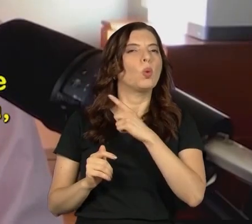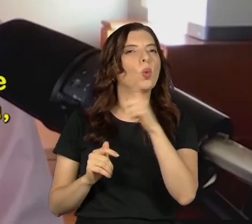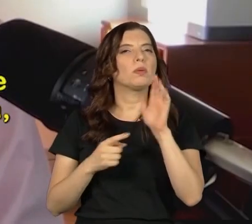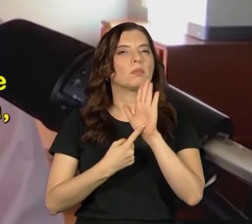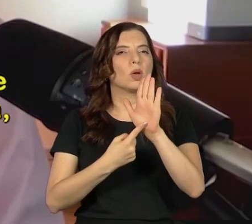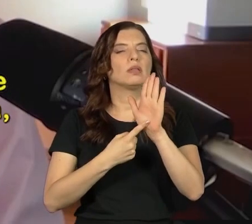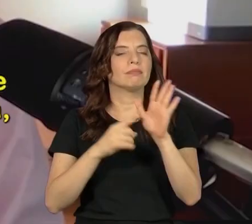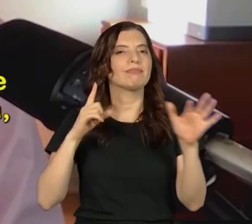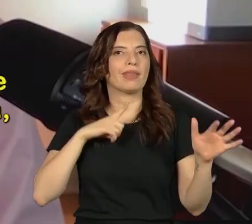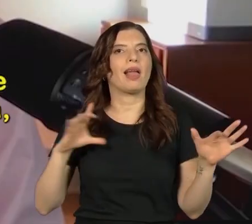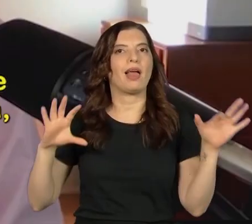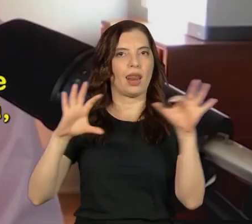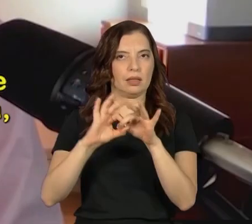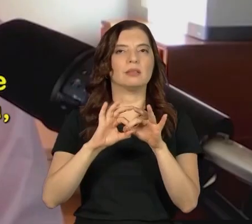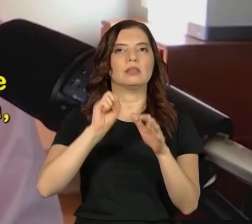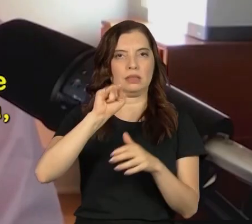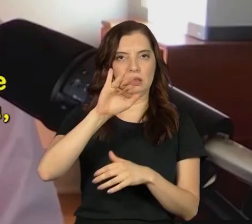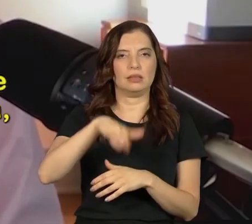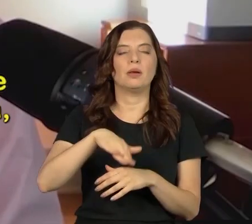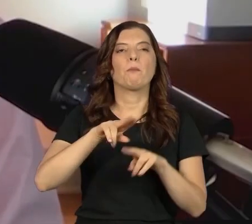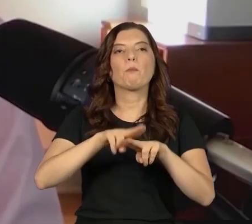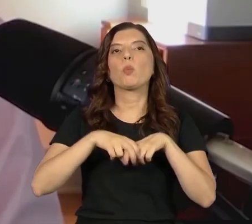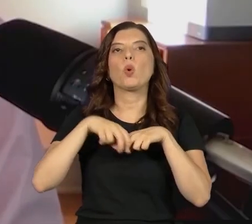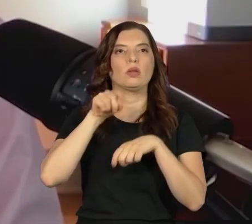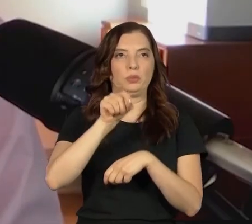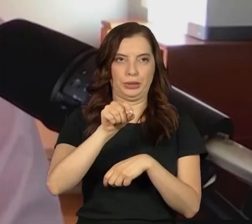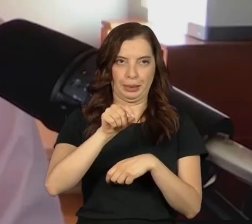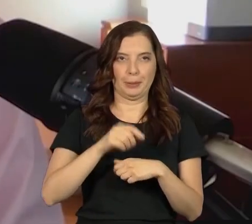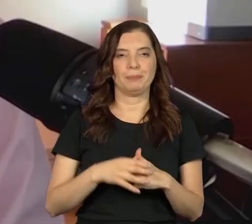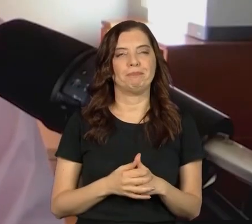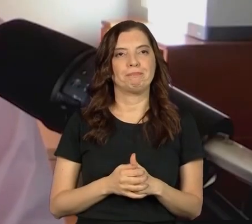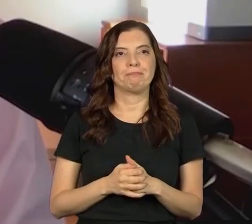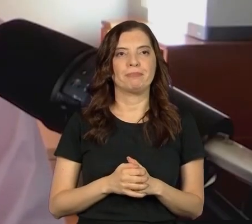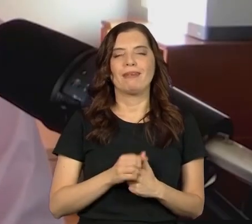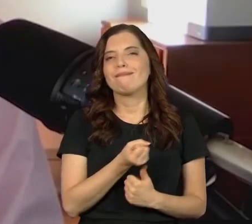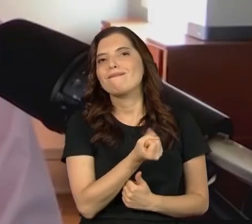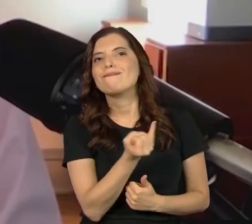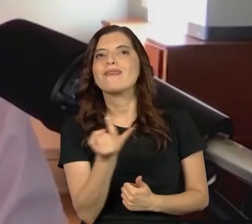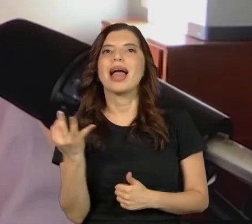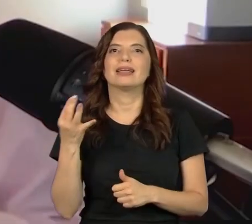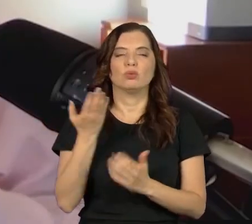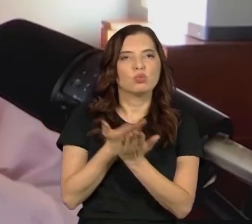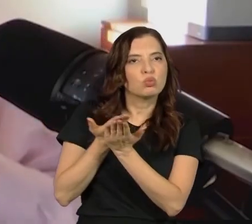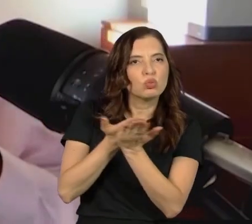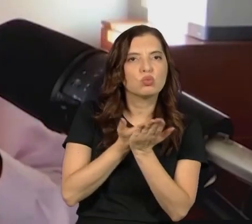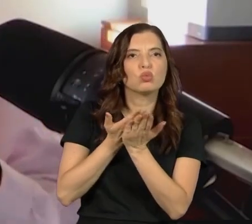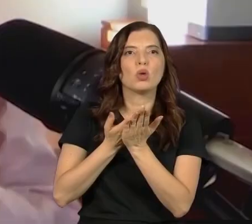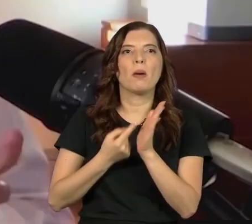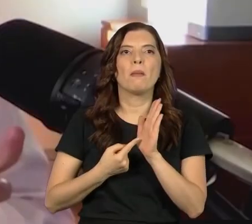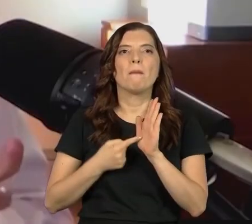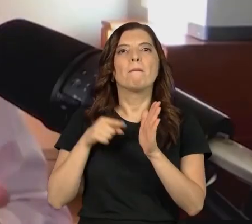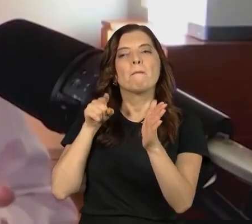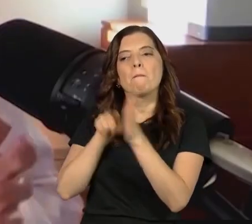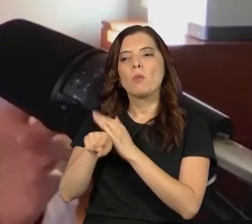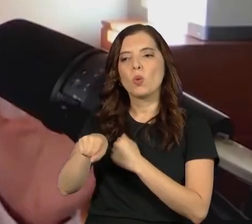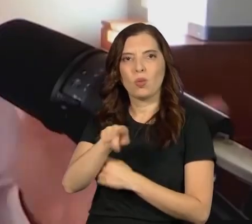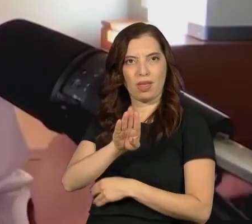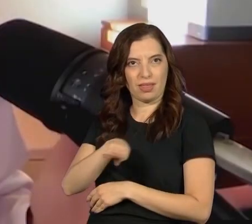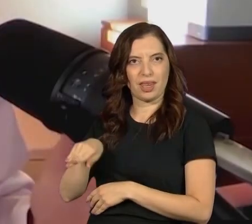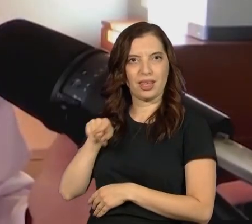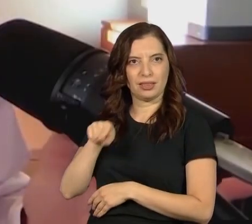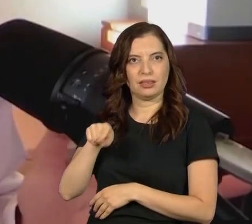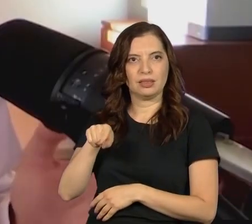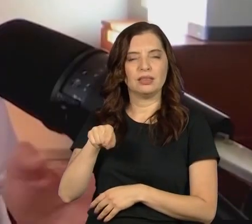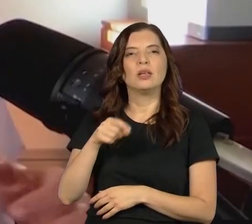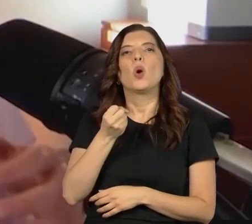Secondly, on the evidence of correlation versus causation, there are hundreds and hundreds of studies that just ask kids, how many